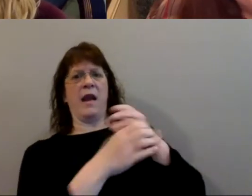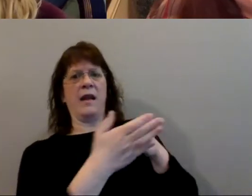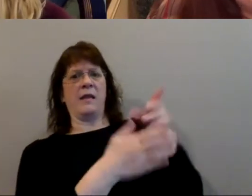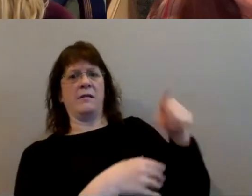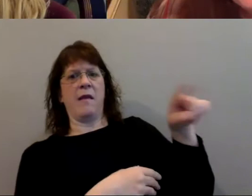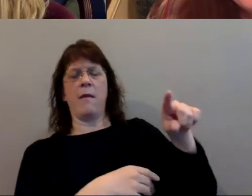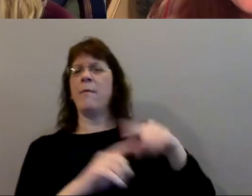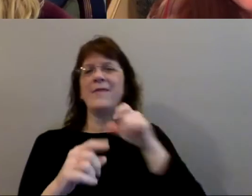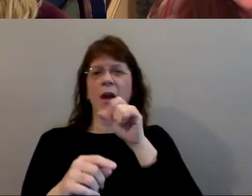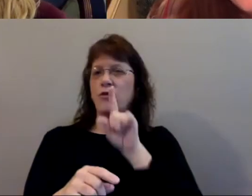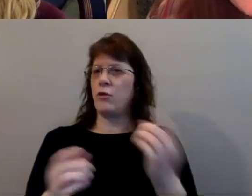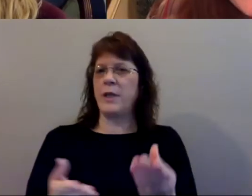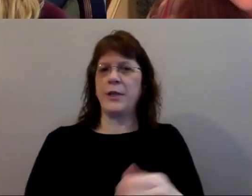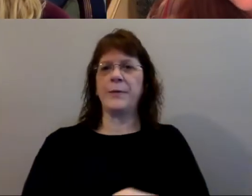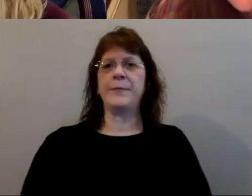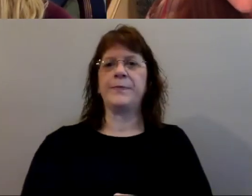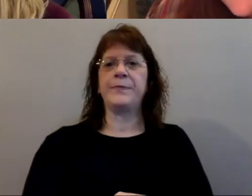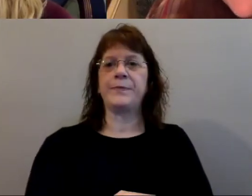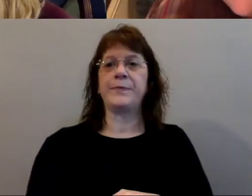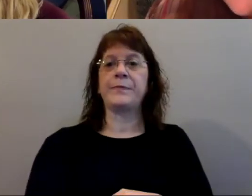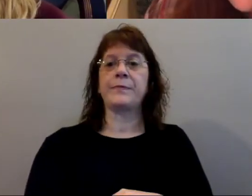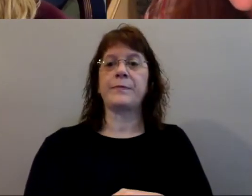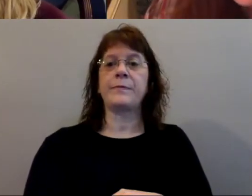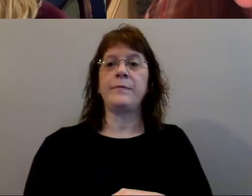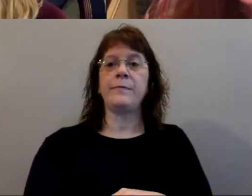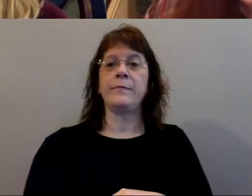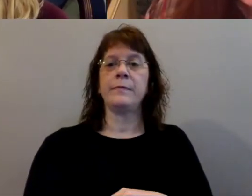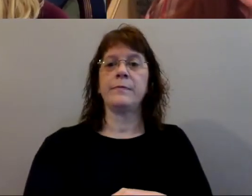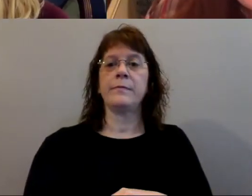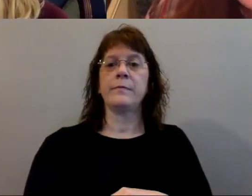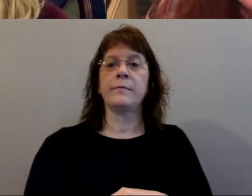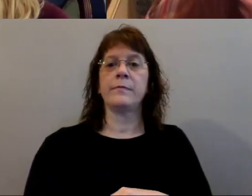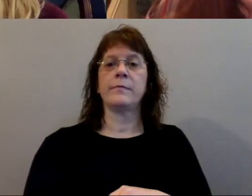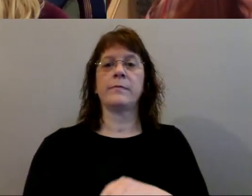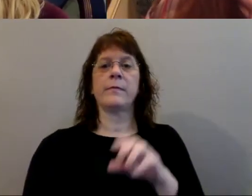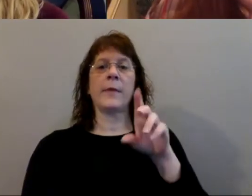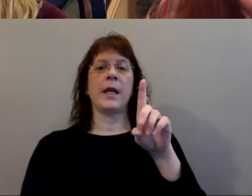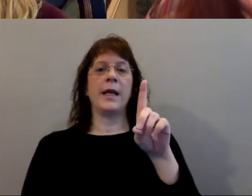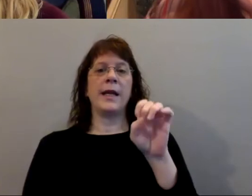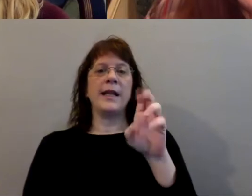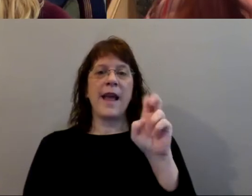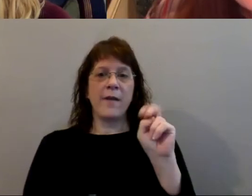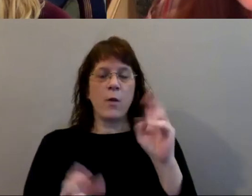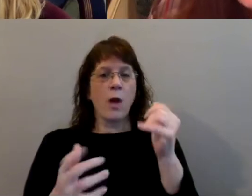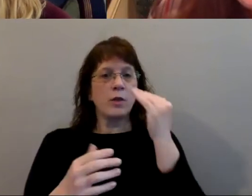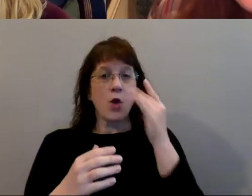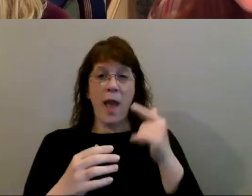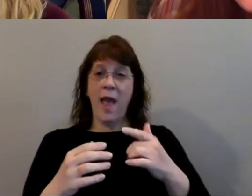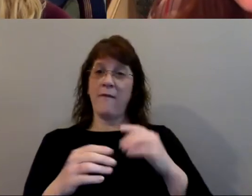here. Cool. Devin would like to know, do you have any advice for young people interested in pursuing environmental